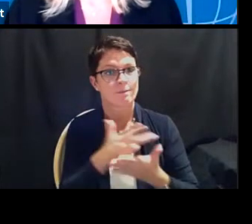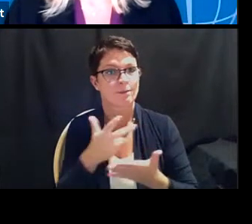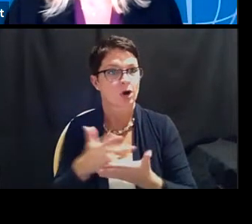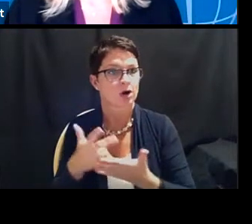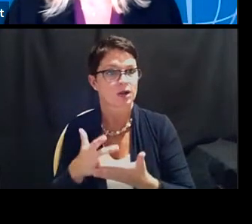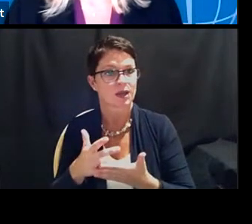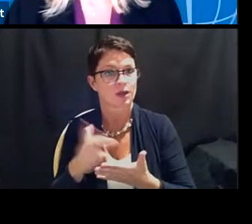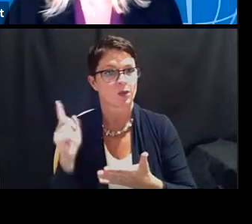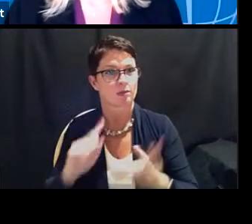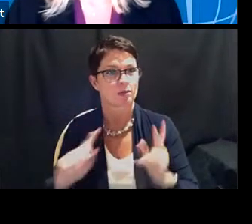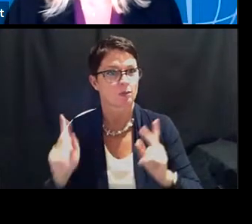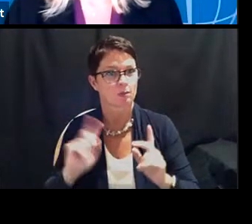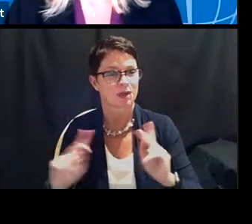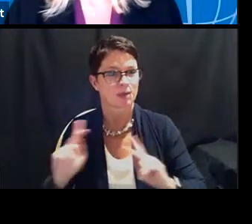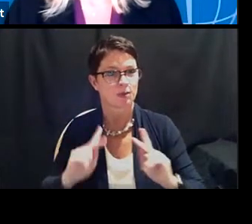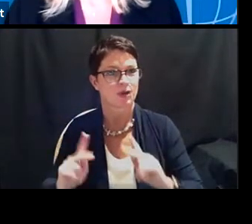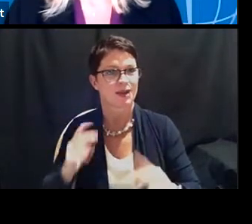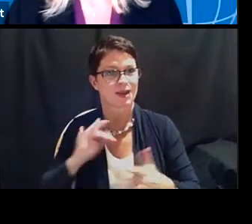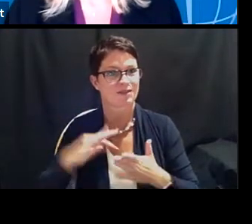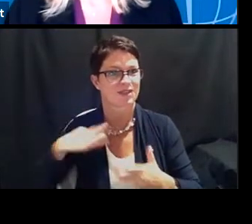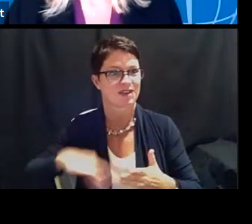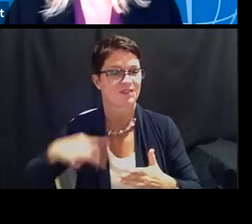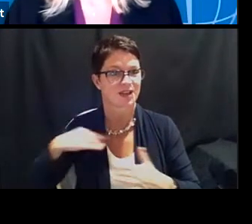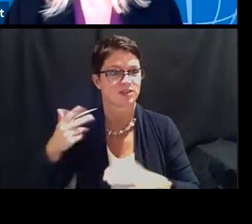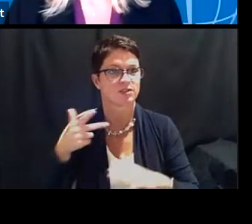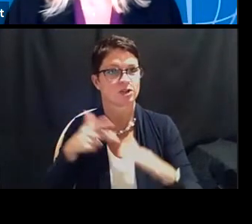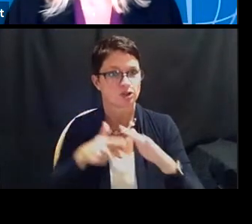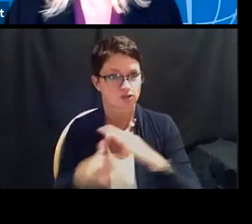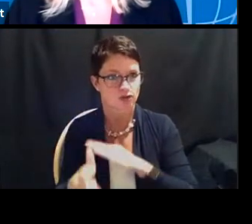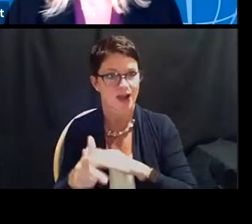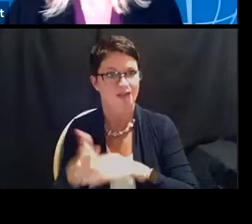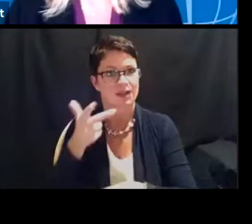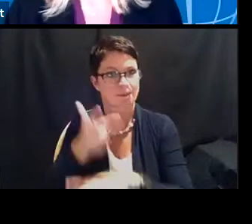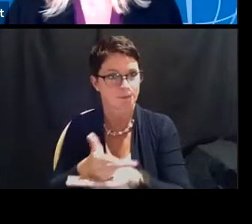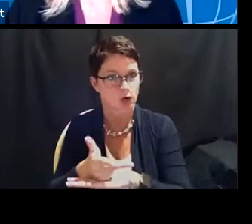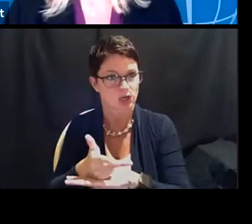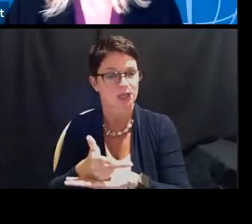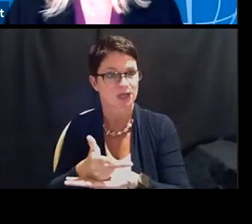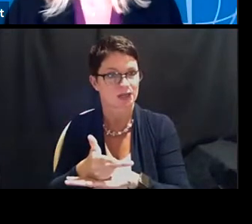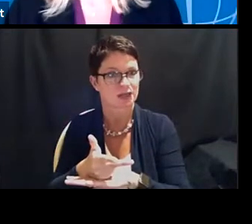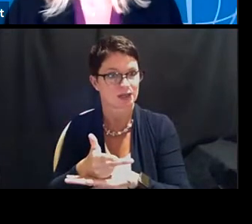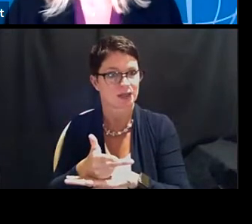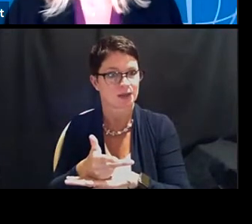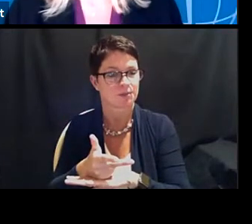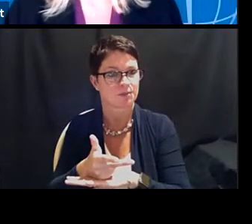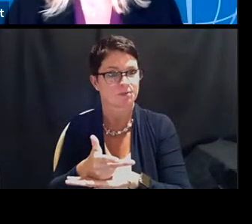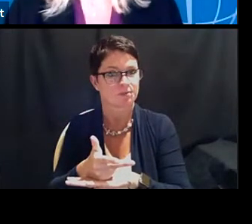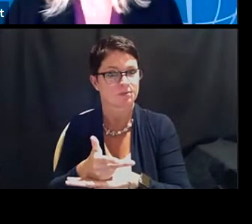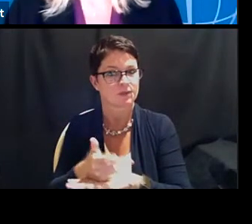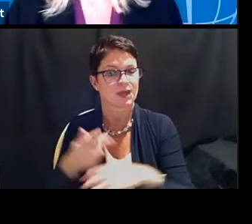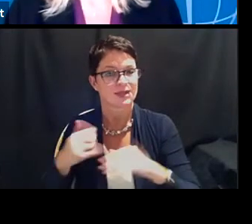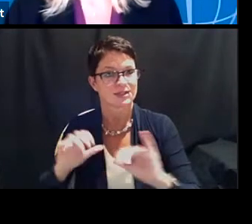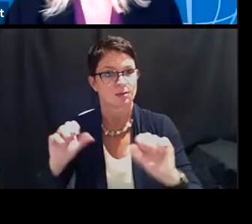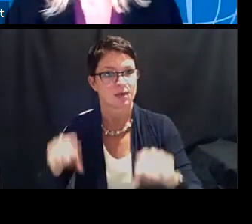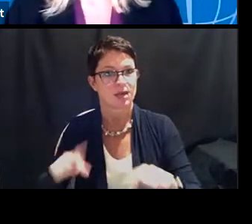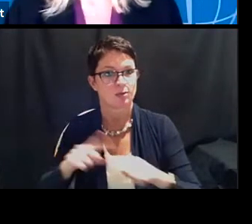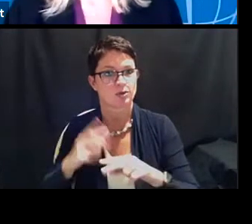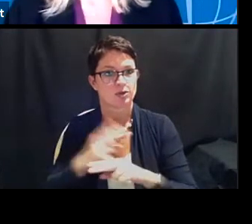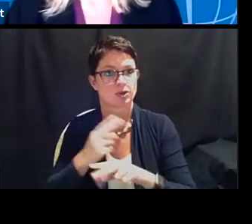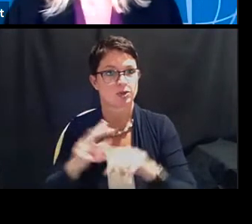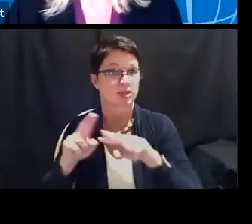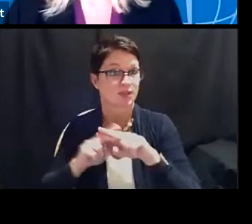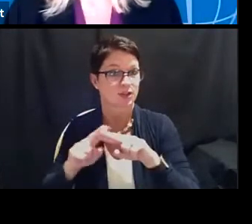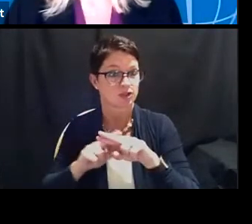where people could have the advantage of driving in, parking their car, and still be able to use that